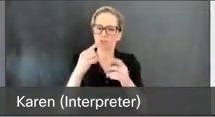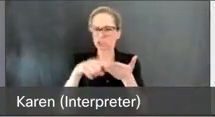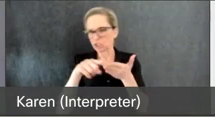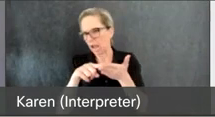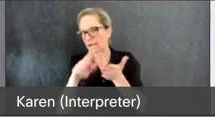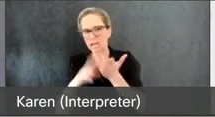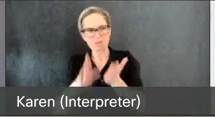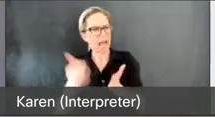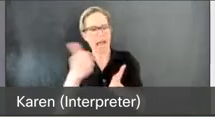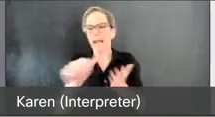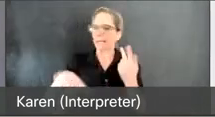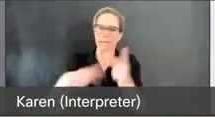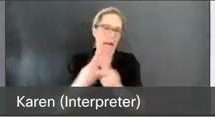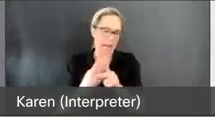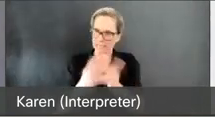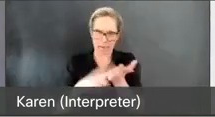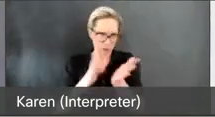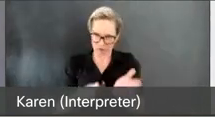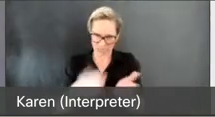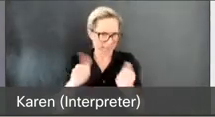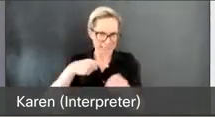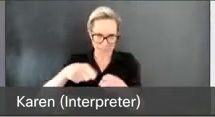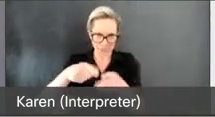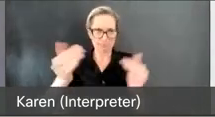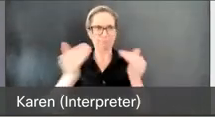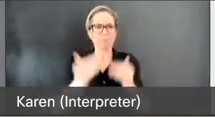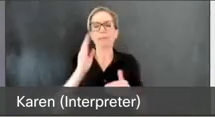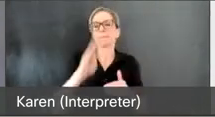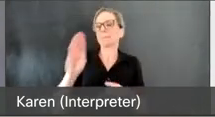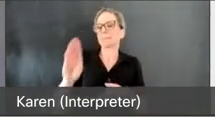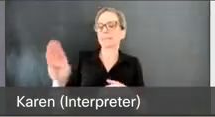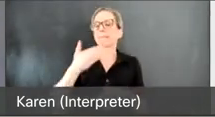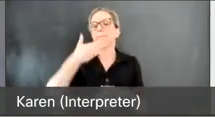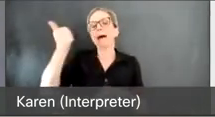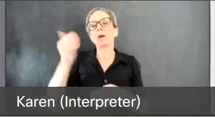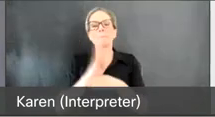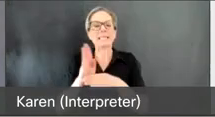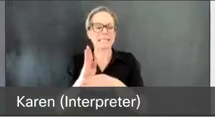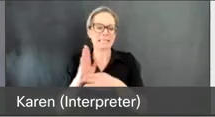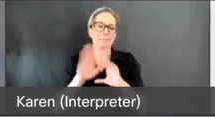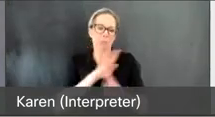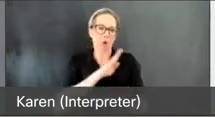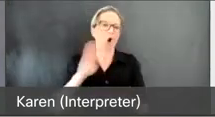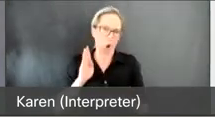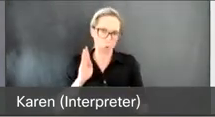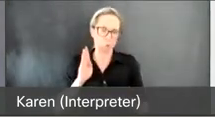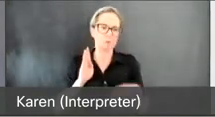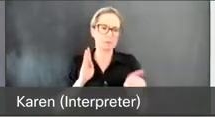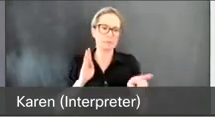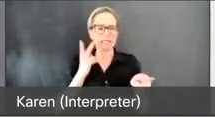of any kind, really. Better Business Bureau is another place. Note the Better Business Bureau